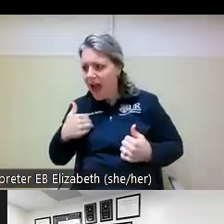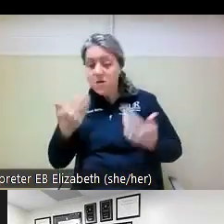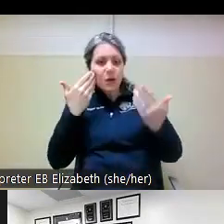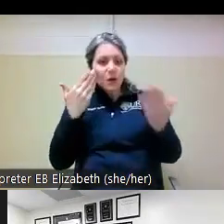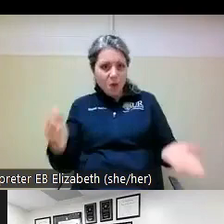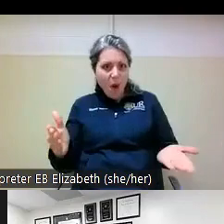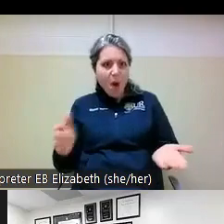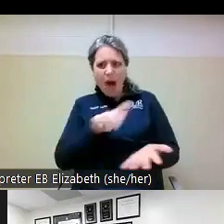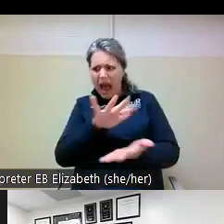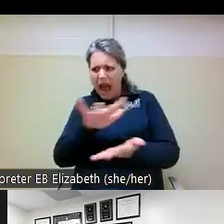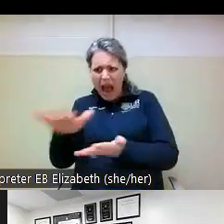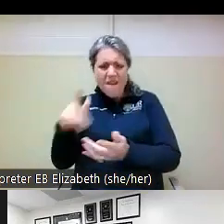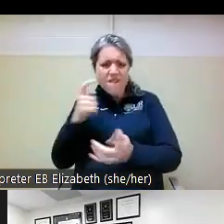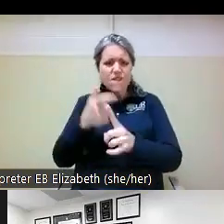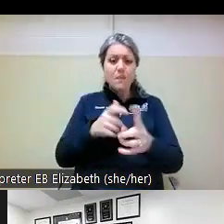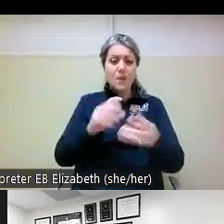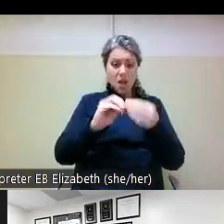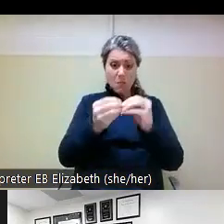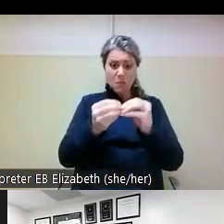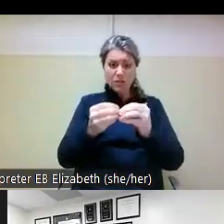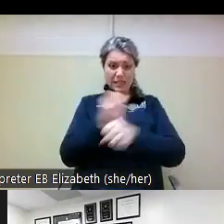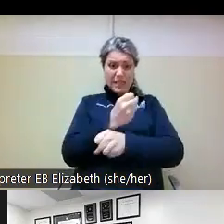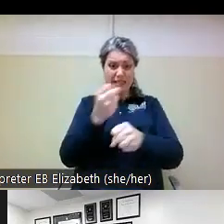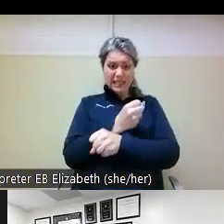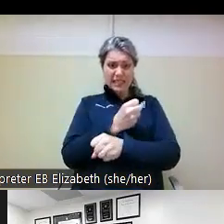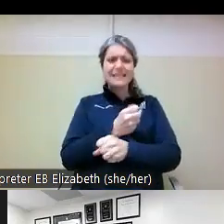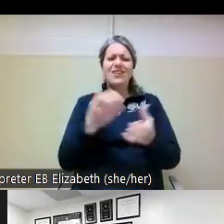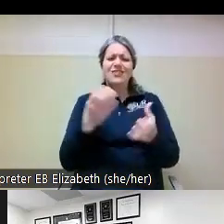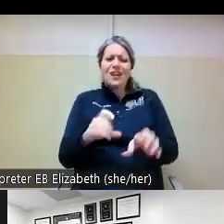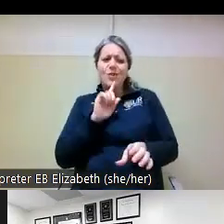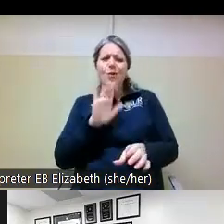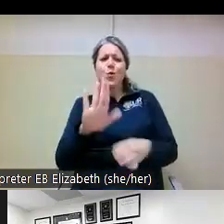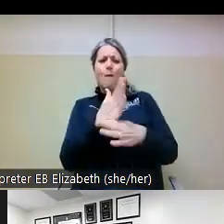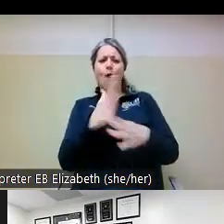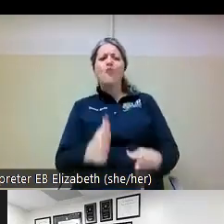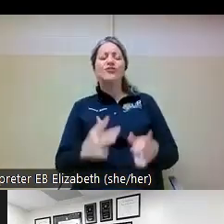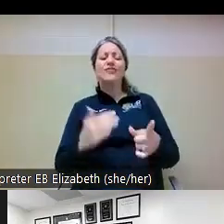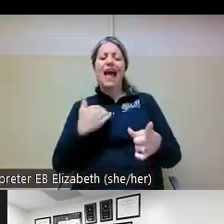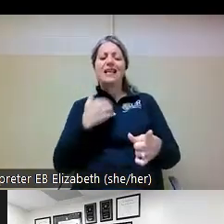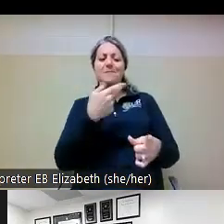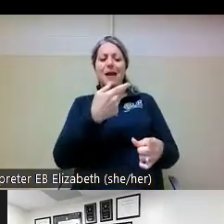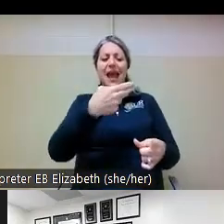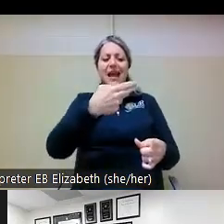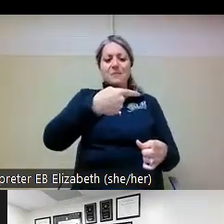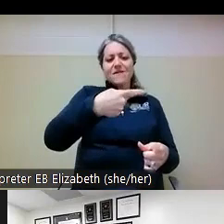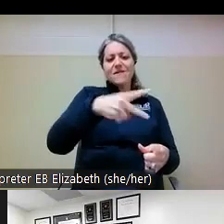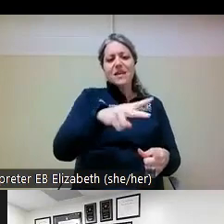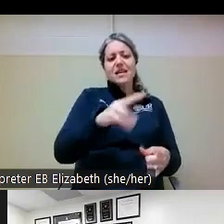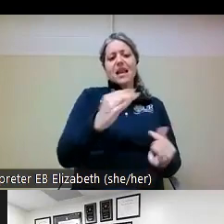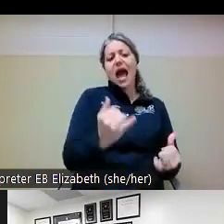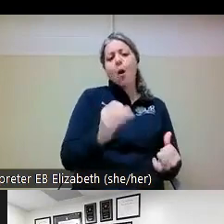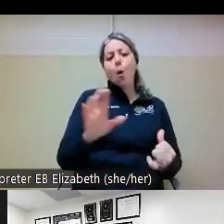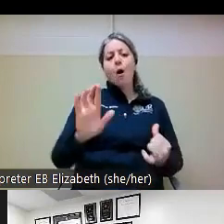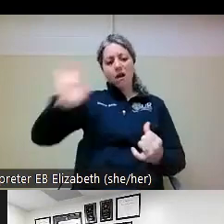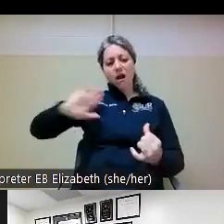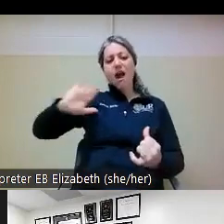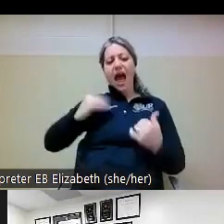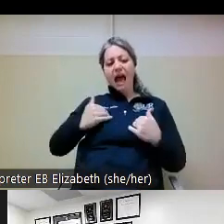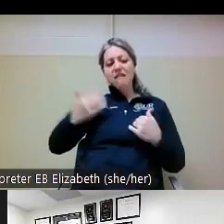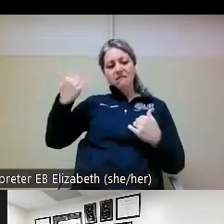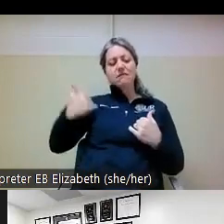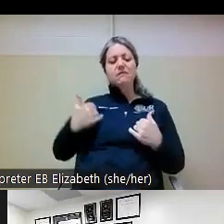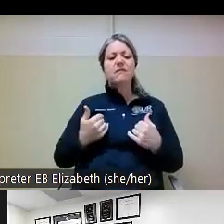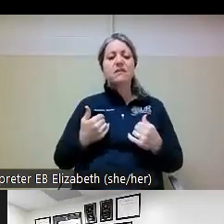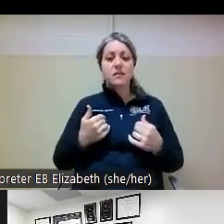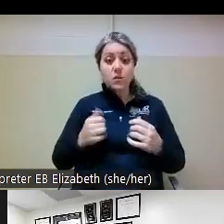standpoint, chances are your partner has or has had HPV at some point. And smoking cessation can help prevent